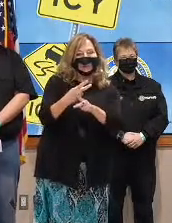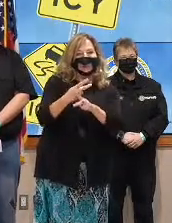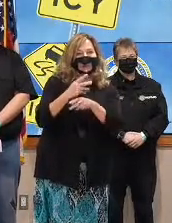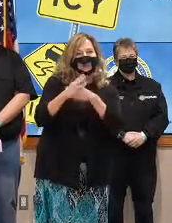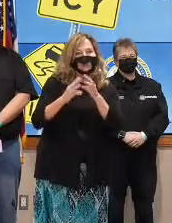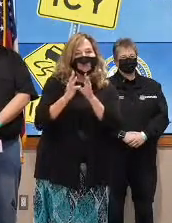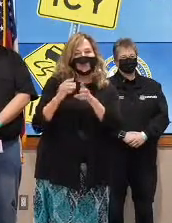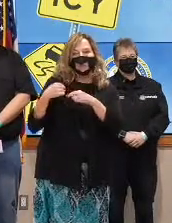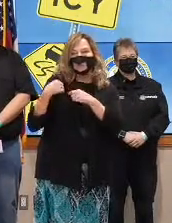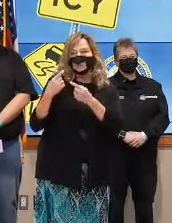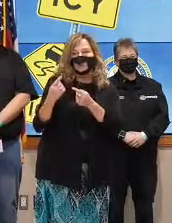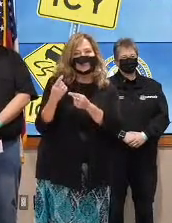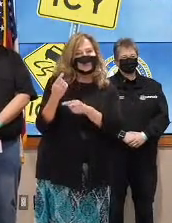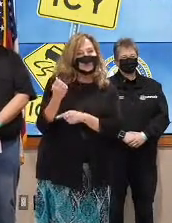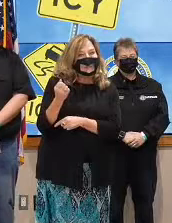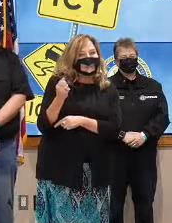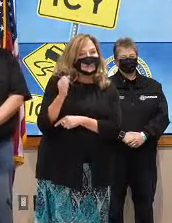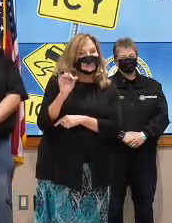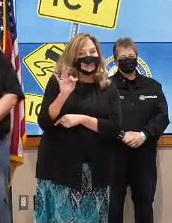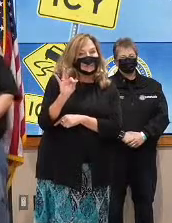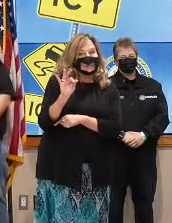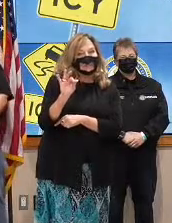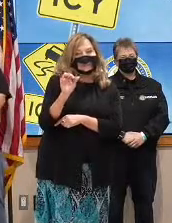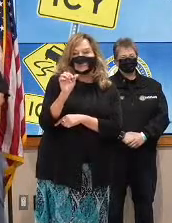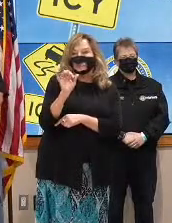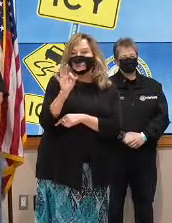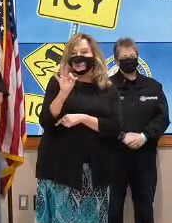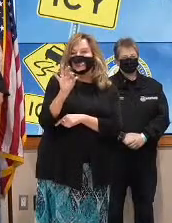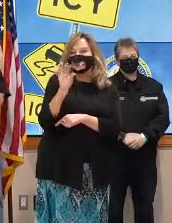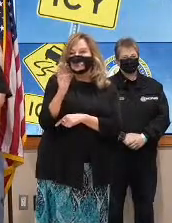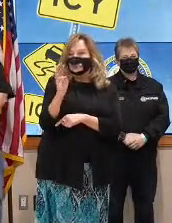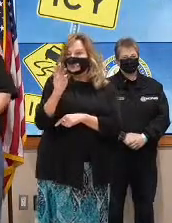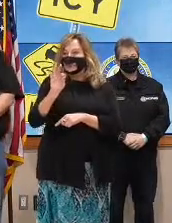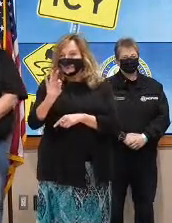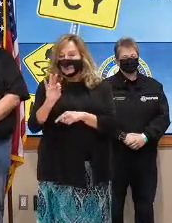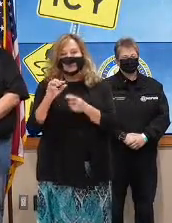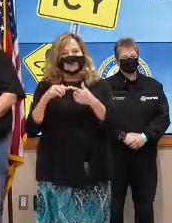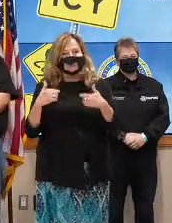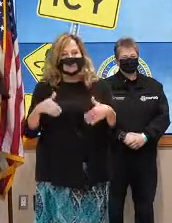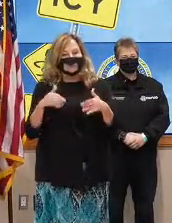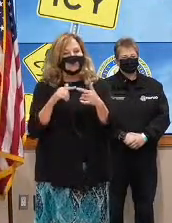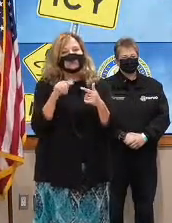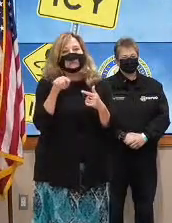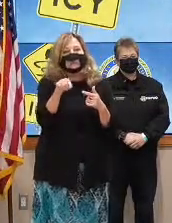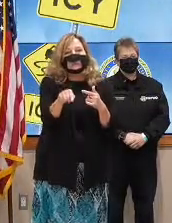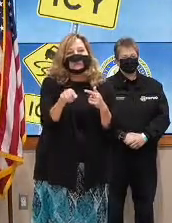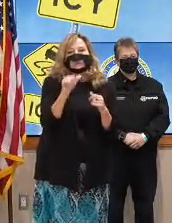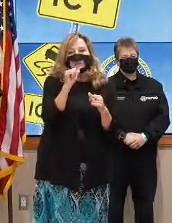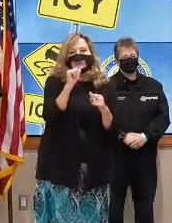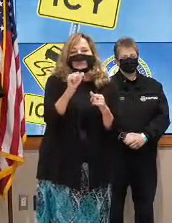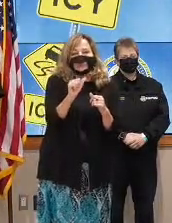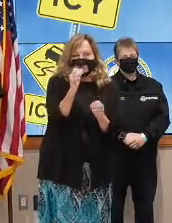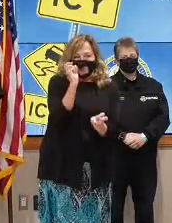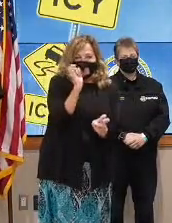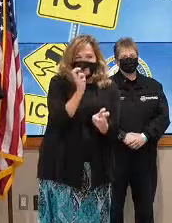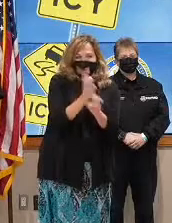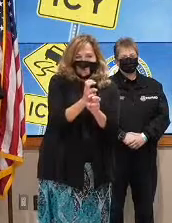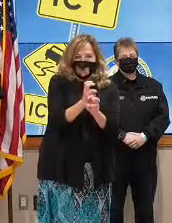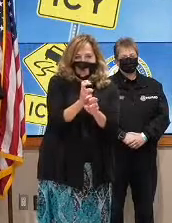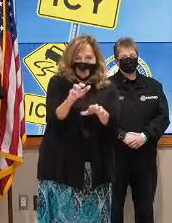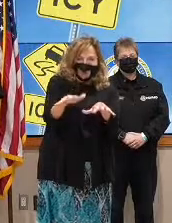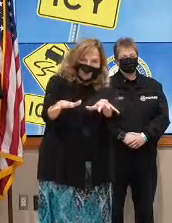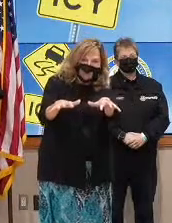To be clear, what we're about to see is not your typical annual hard freeze. This is